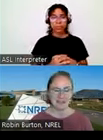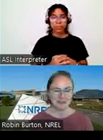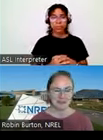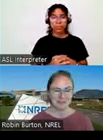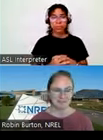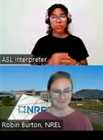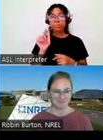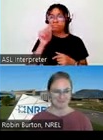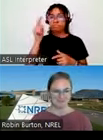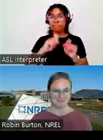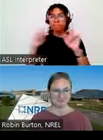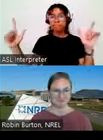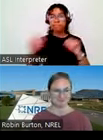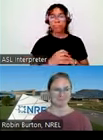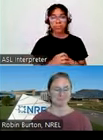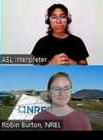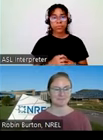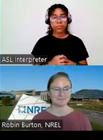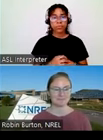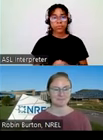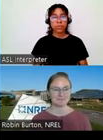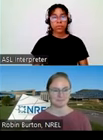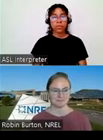Next slide, please.